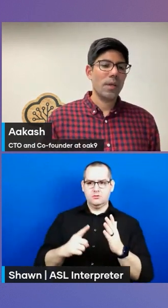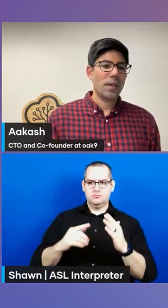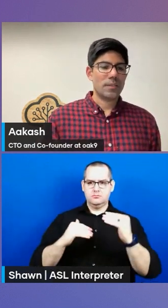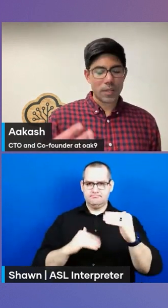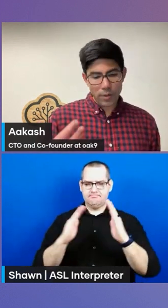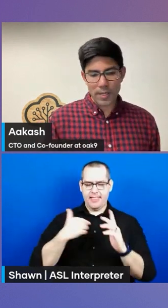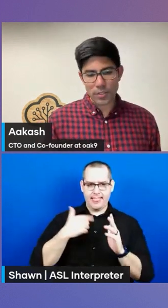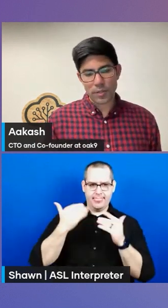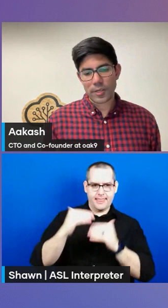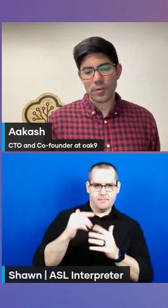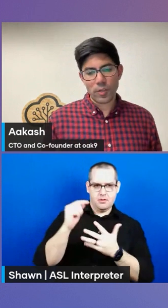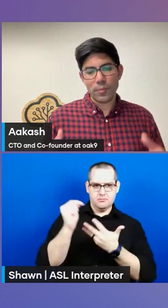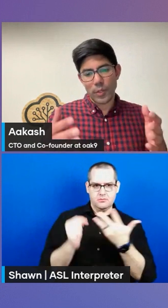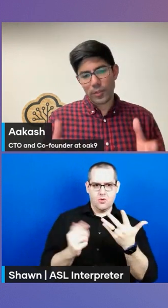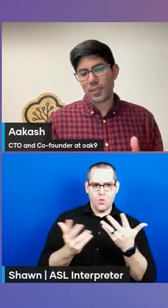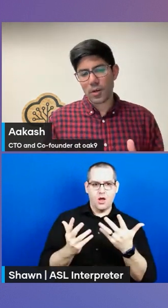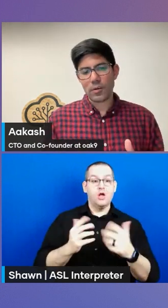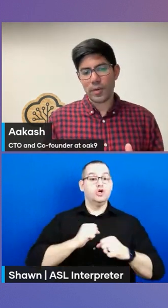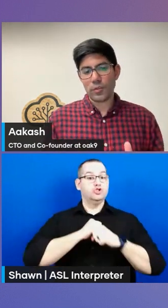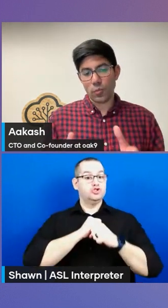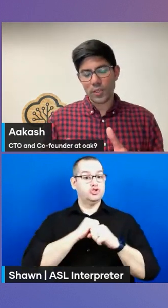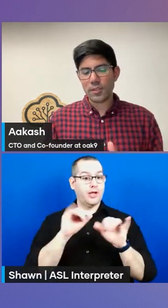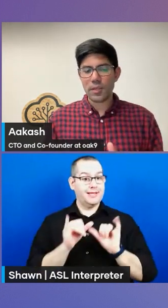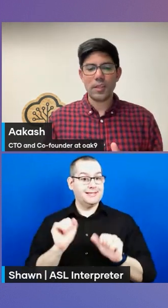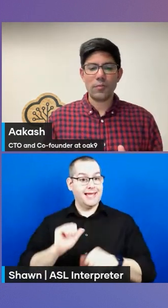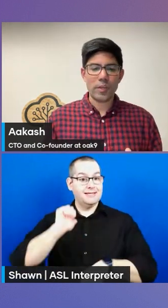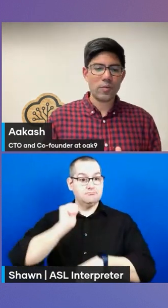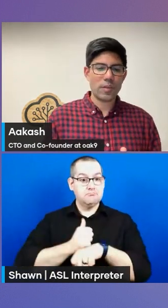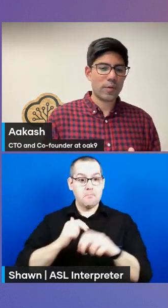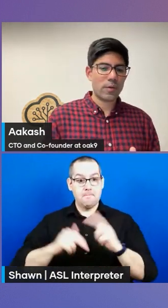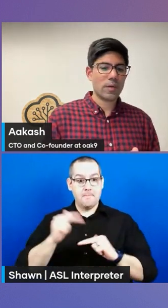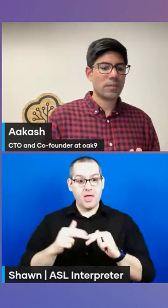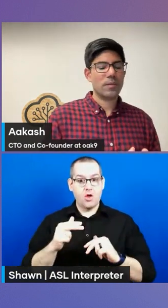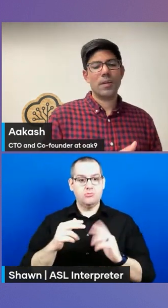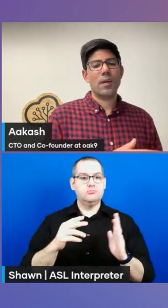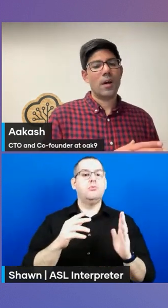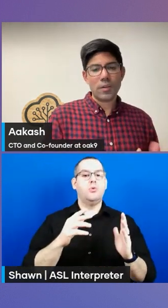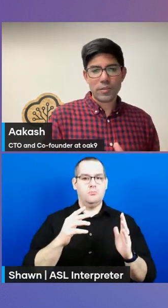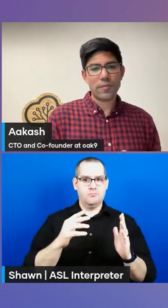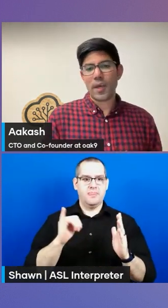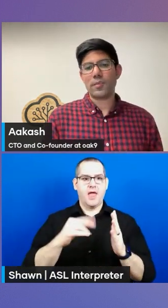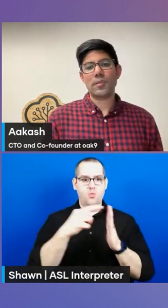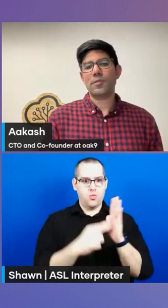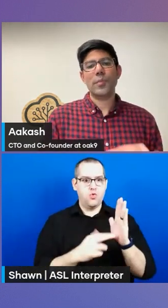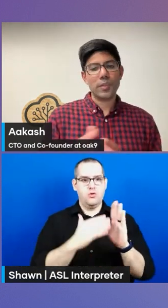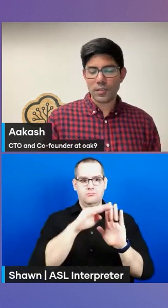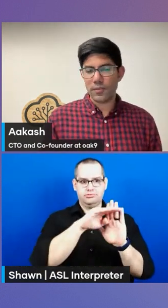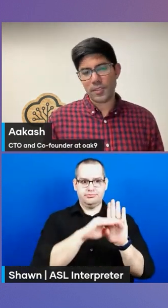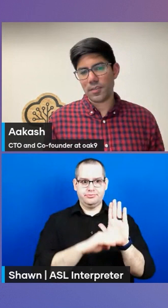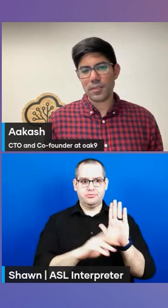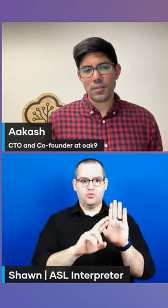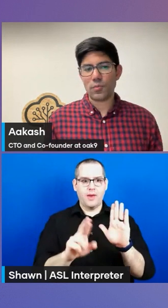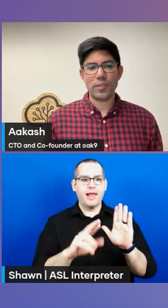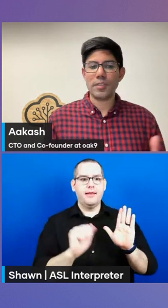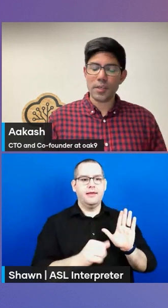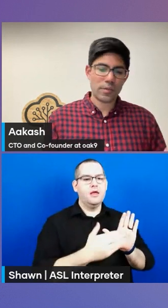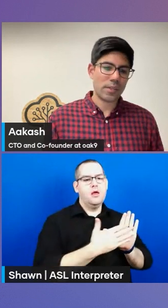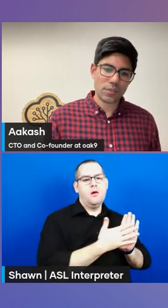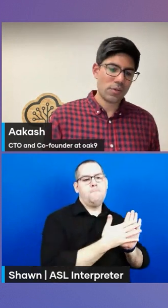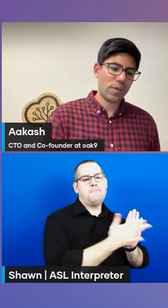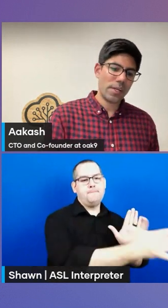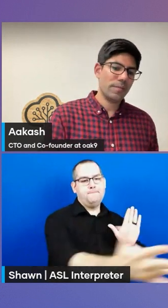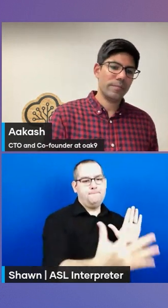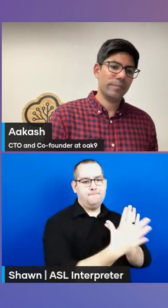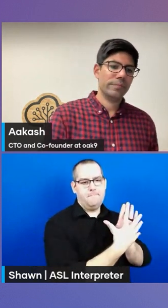so a security engineer can really build these guardrails once and then reuse them across hundreds of thousands, millions of instances where these secrets